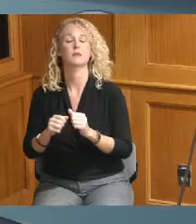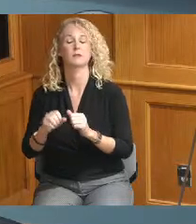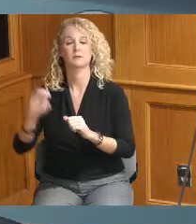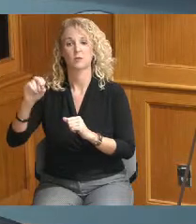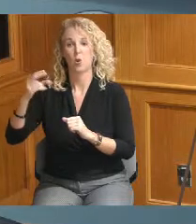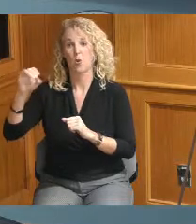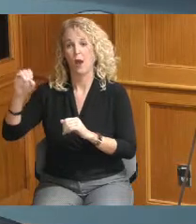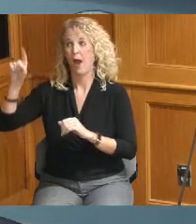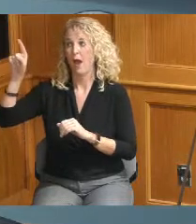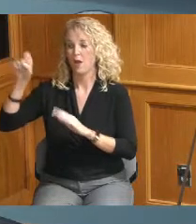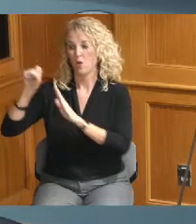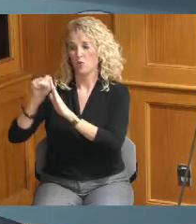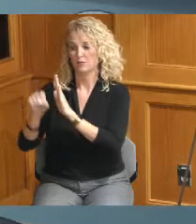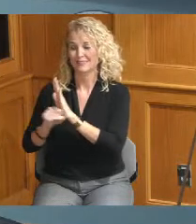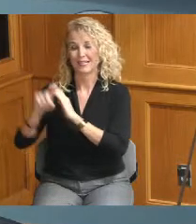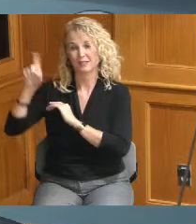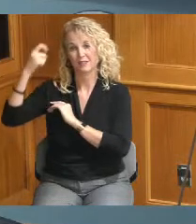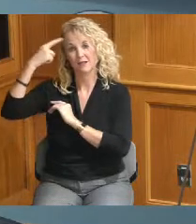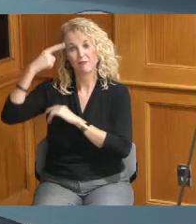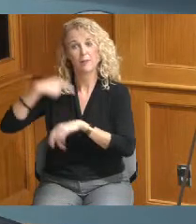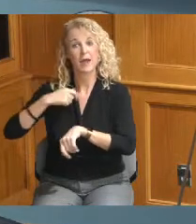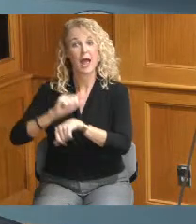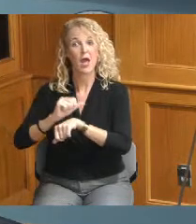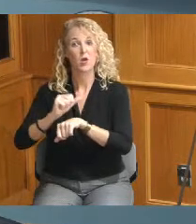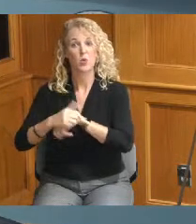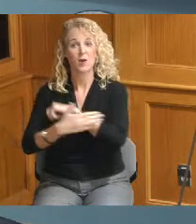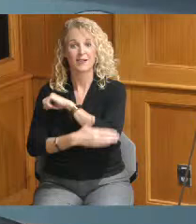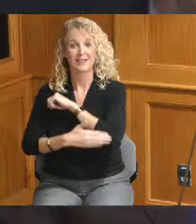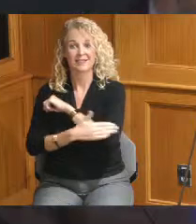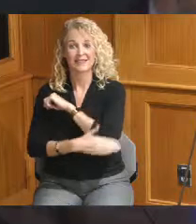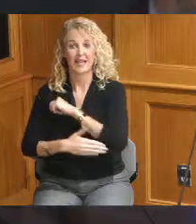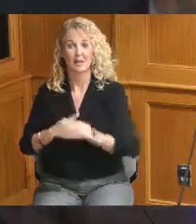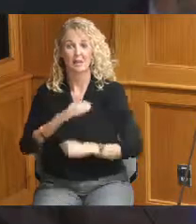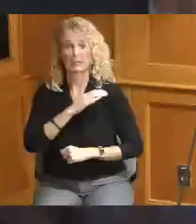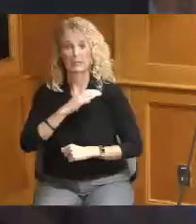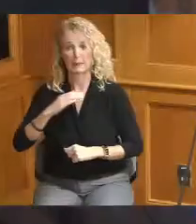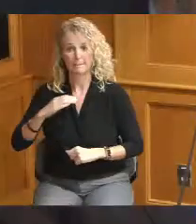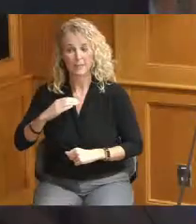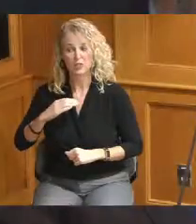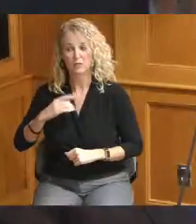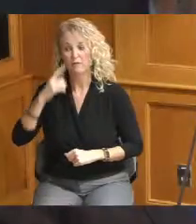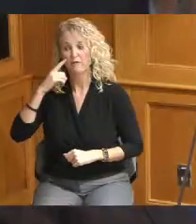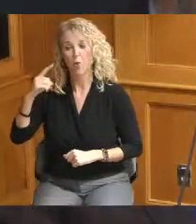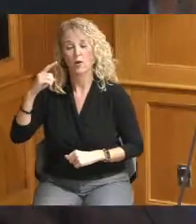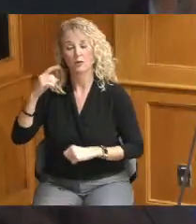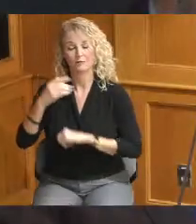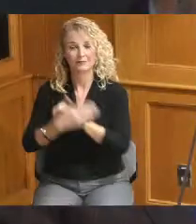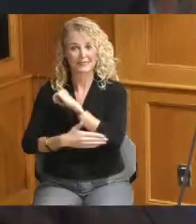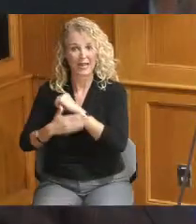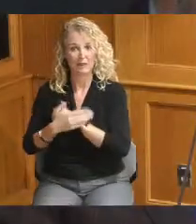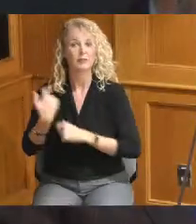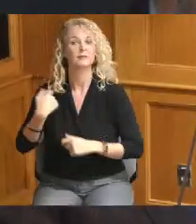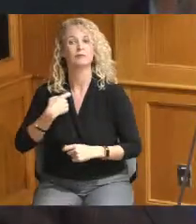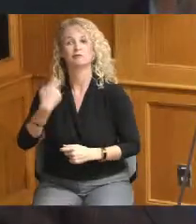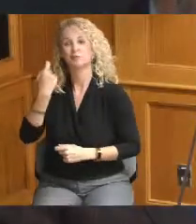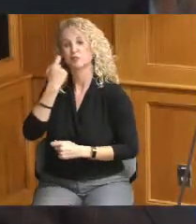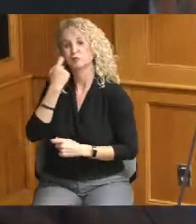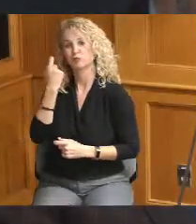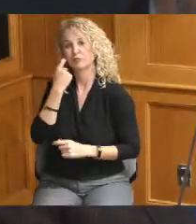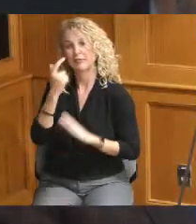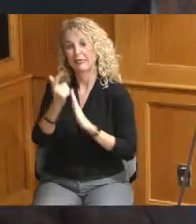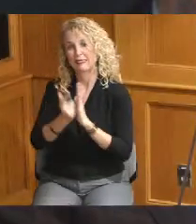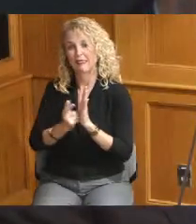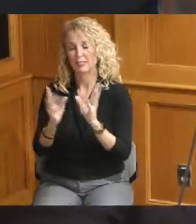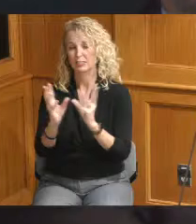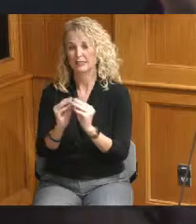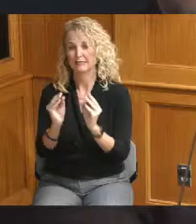Ohio. So I'm on the executive committee of the County Commissioners Association of Ohio, and we had our legislative reception this week. And so